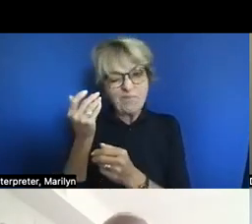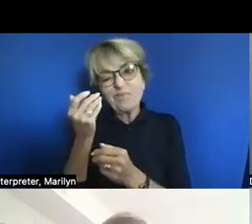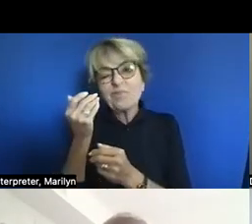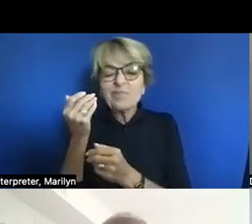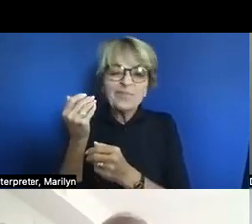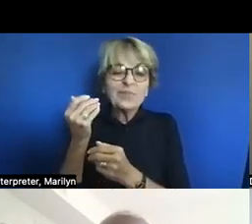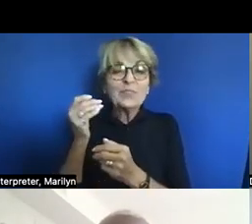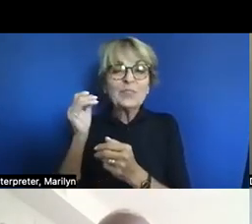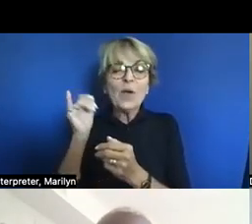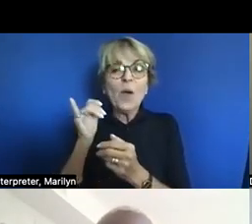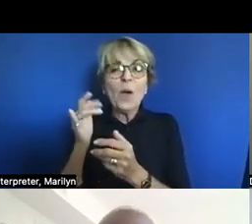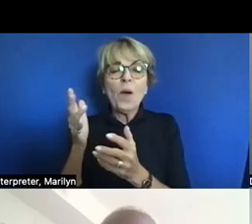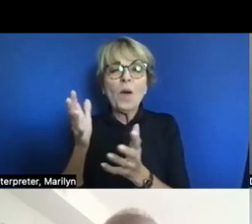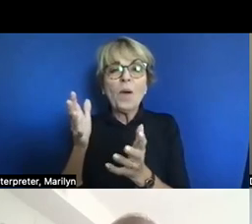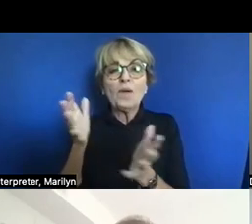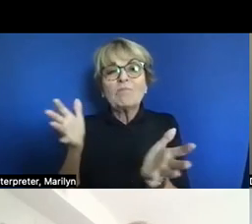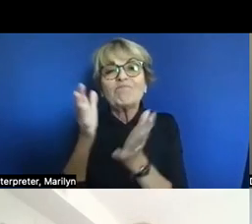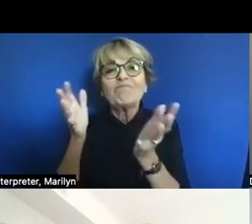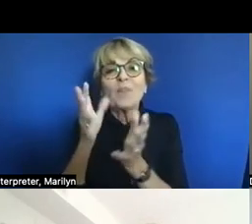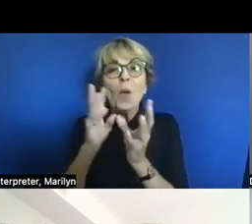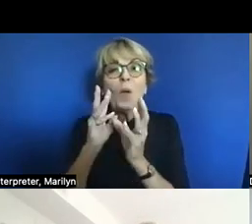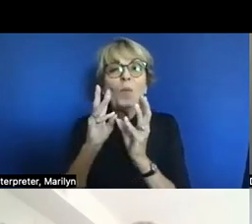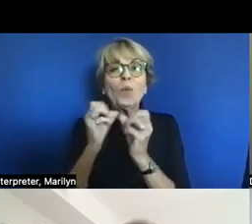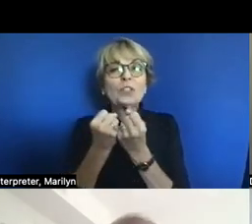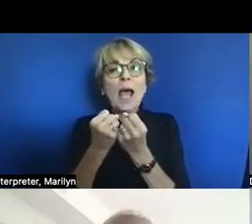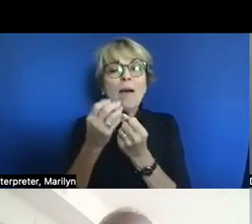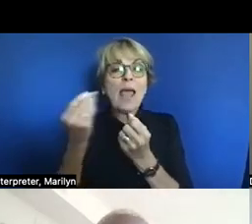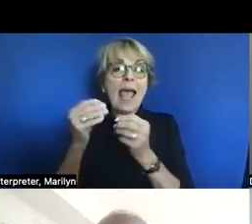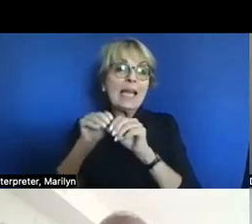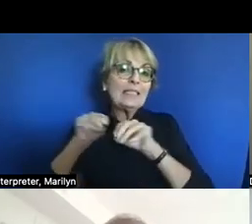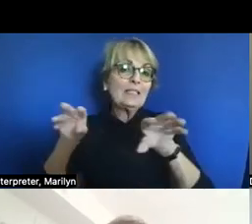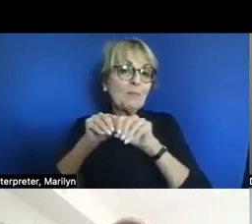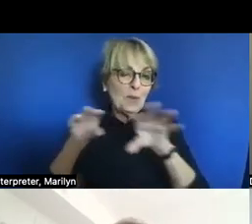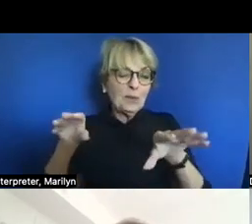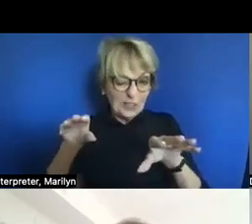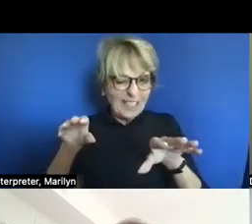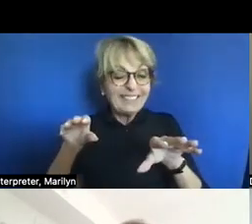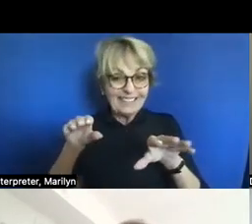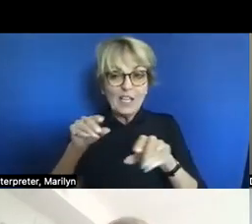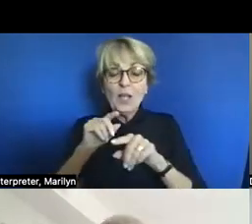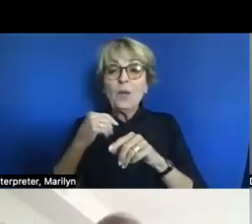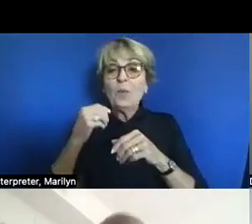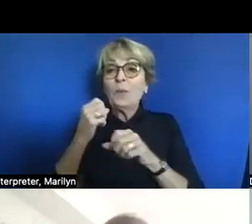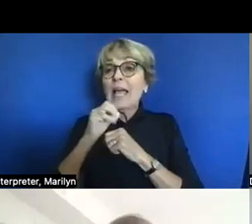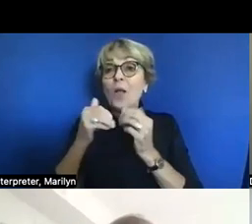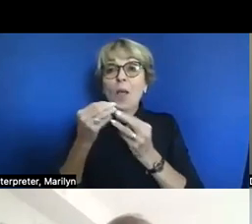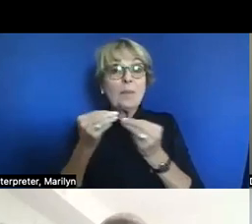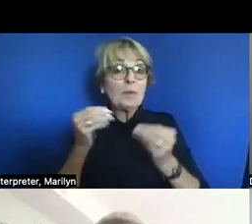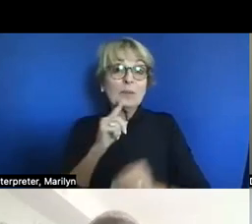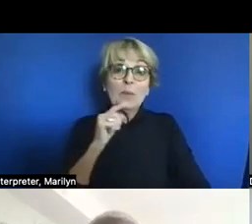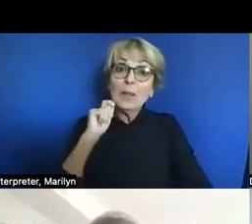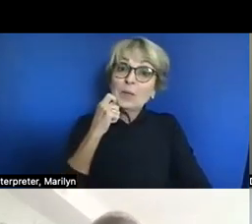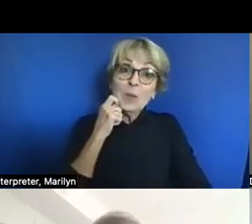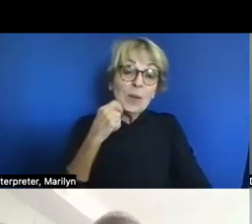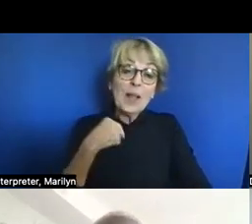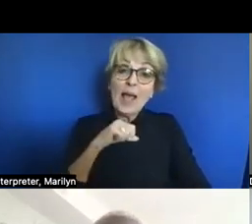be sort of a workshop and distribution site in some sense. But we just got all the materials and they're really cool. As I said, I